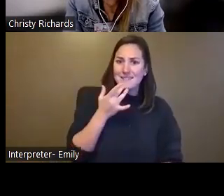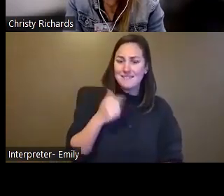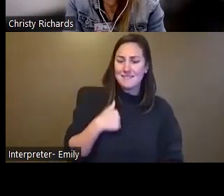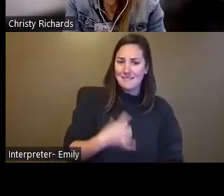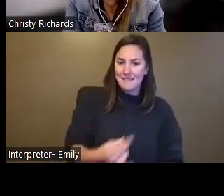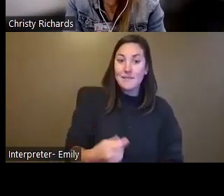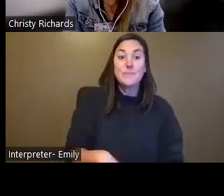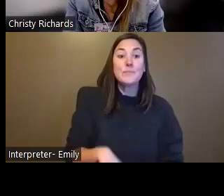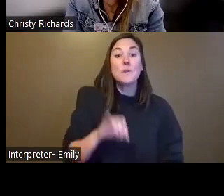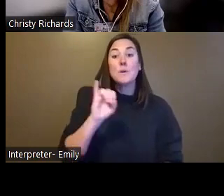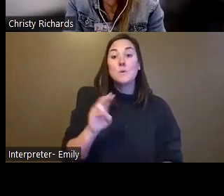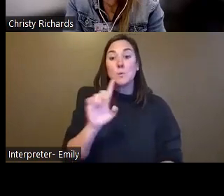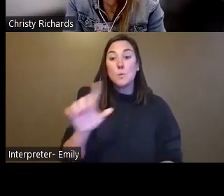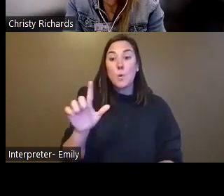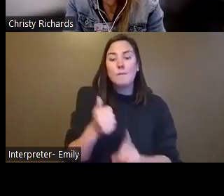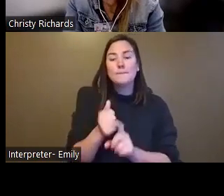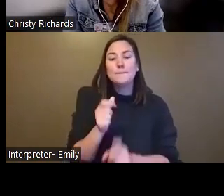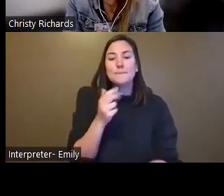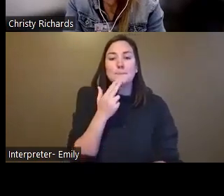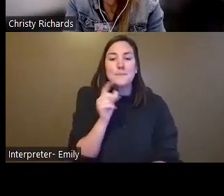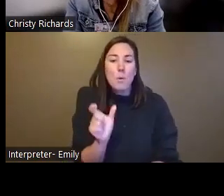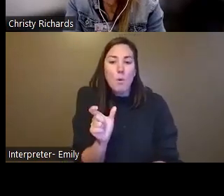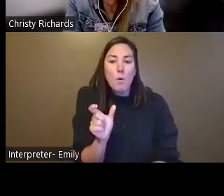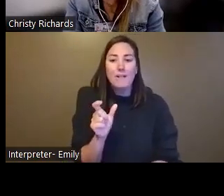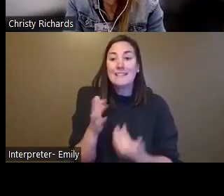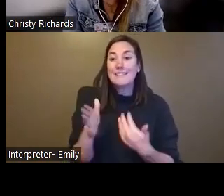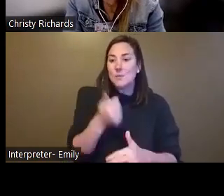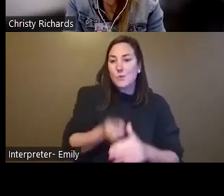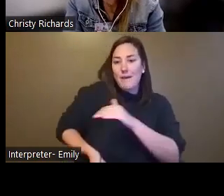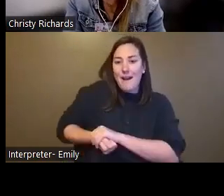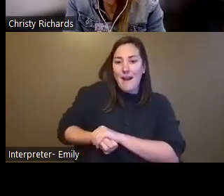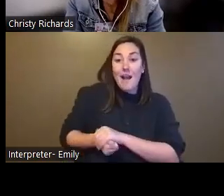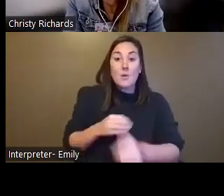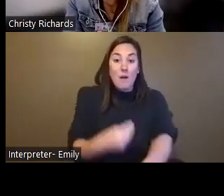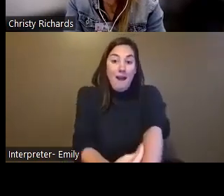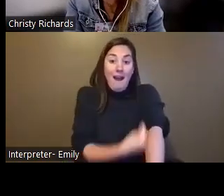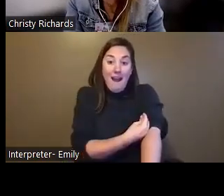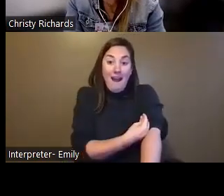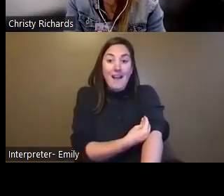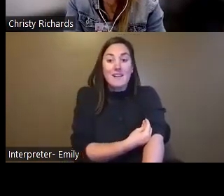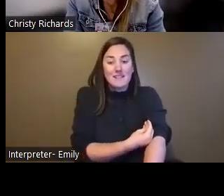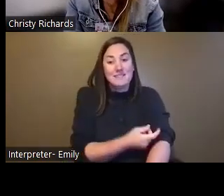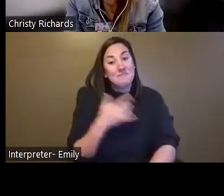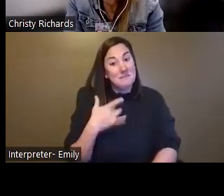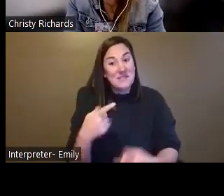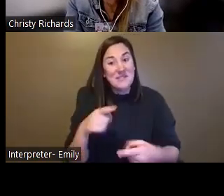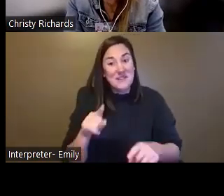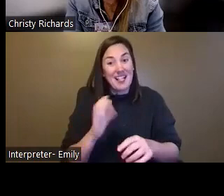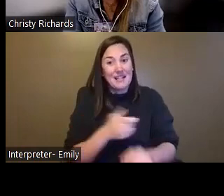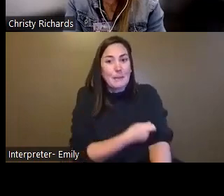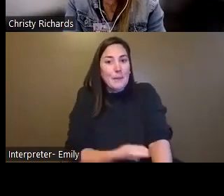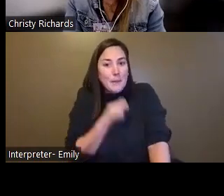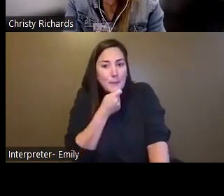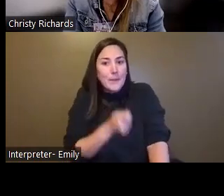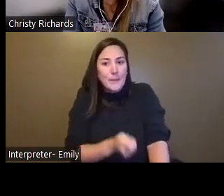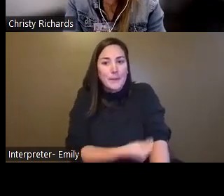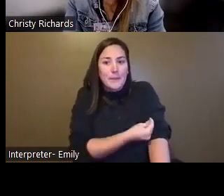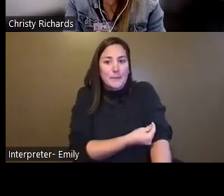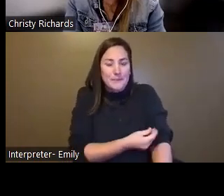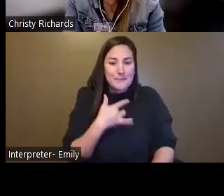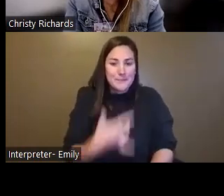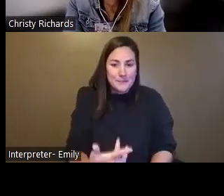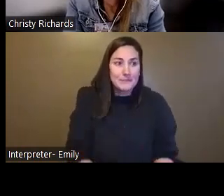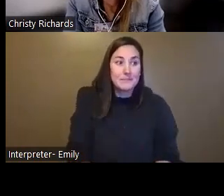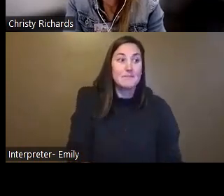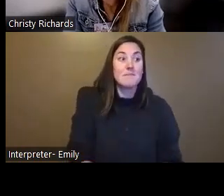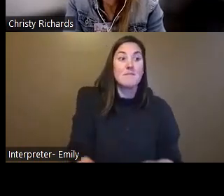liked that the jewel was small and they could hide it, specifically up their sleeve, they said, while they're in class. They felt